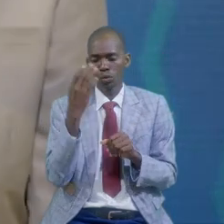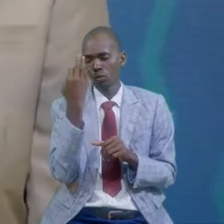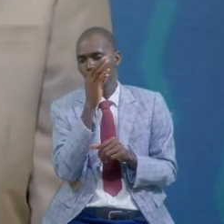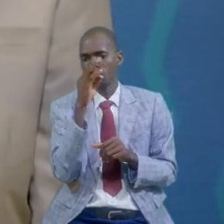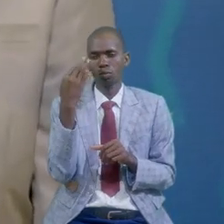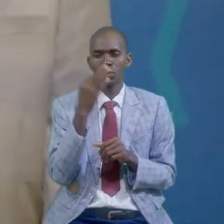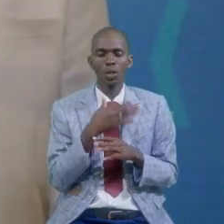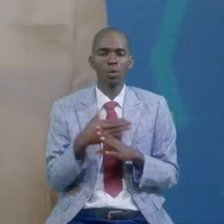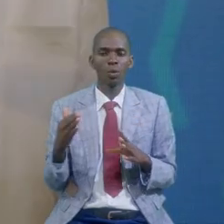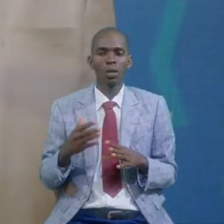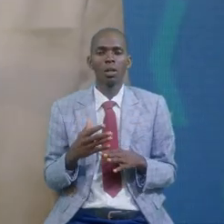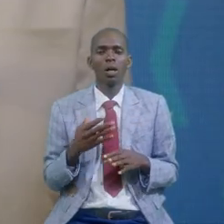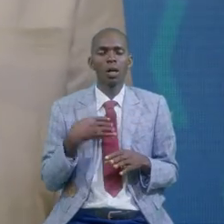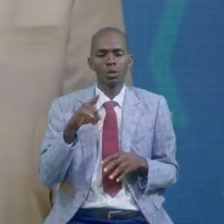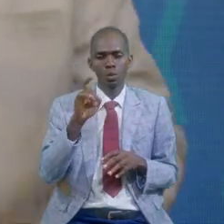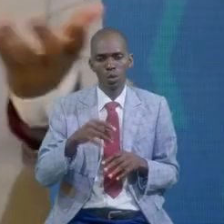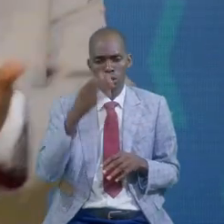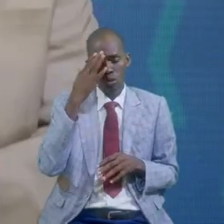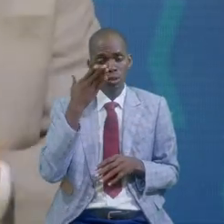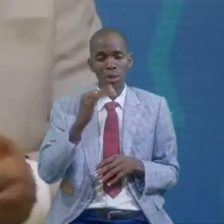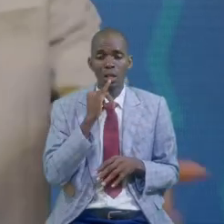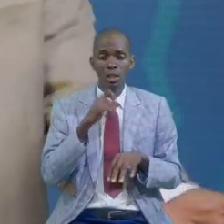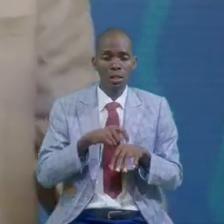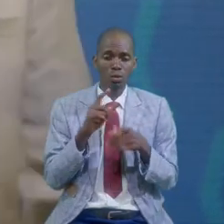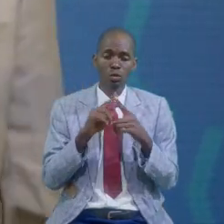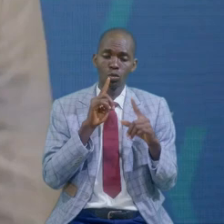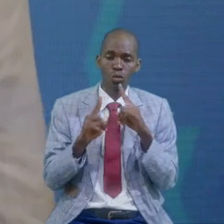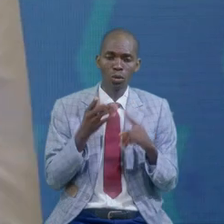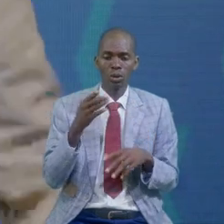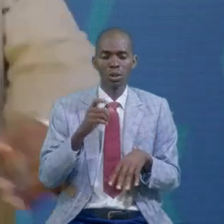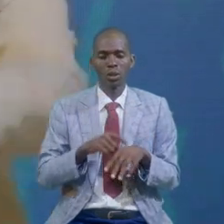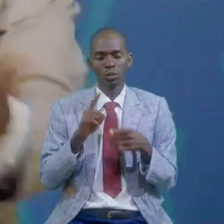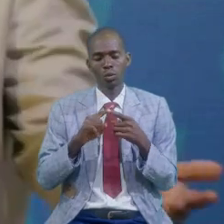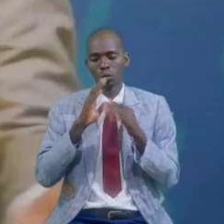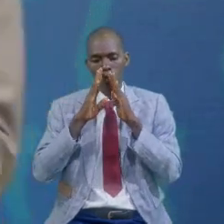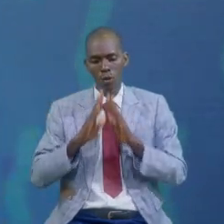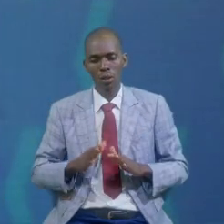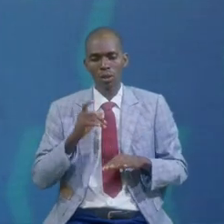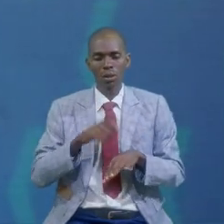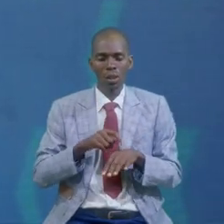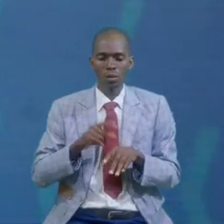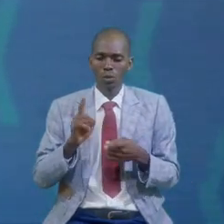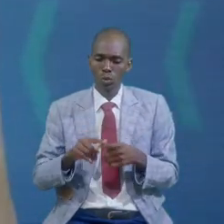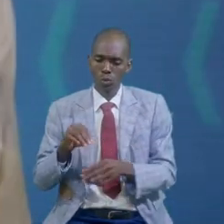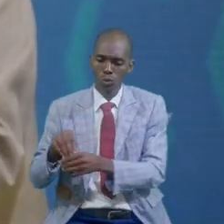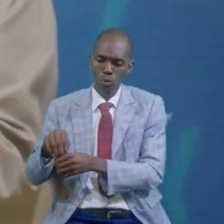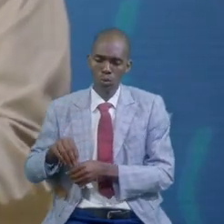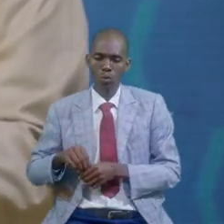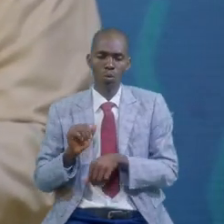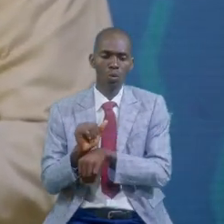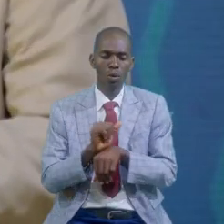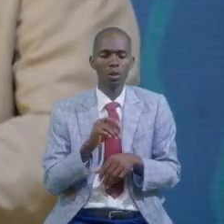to talk. There's time to keep quiet. There's time to sow. There's time to reap. And there is time for every other. But